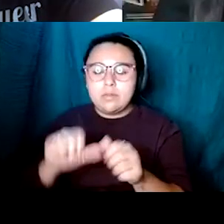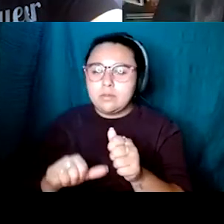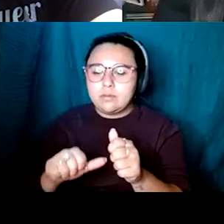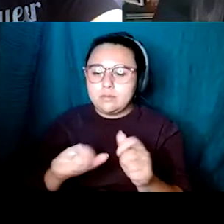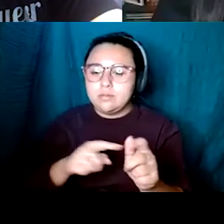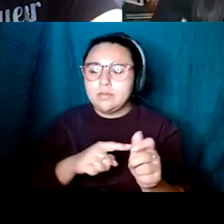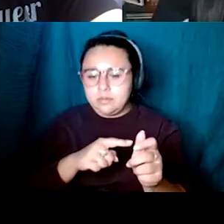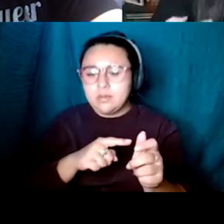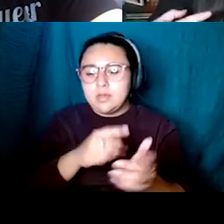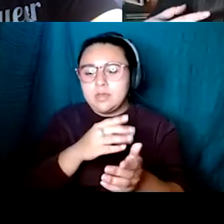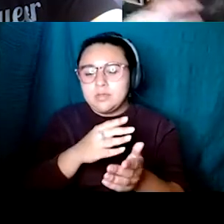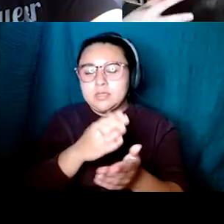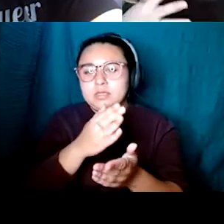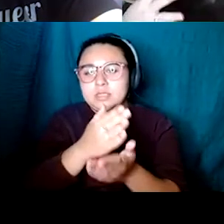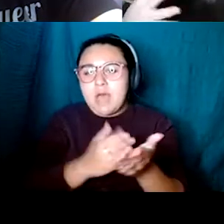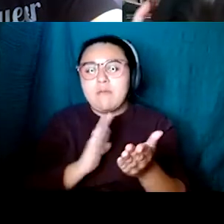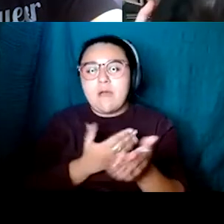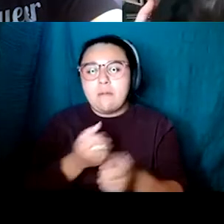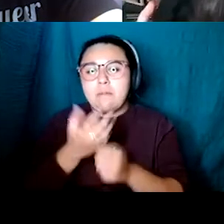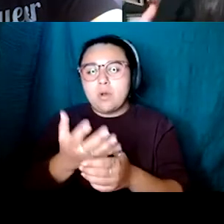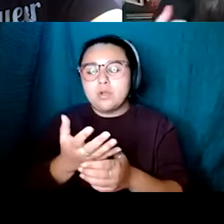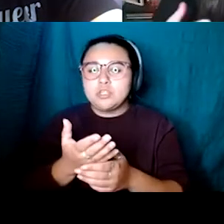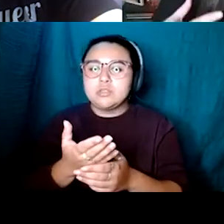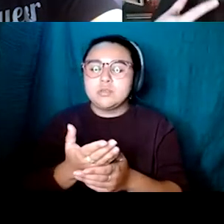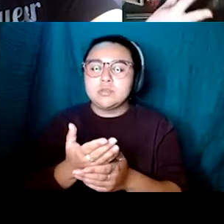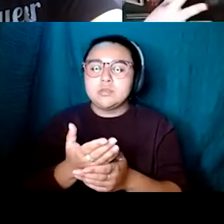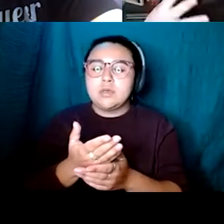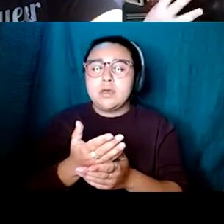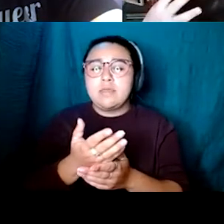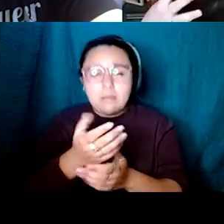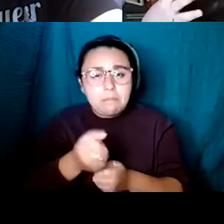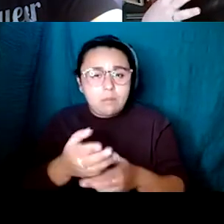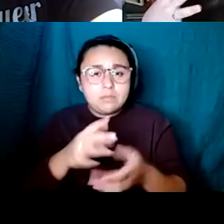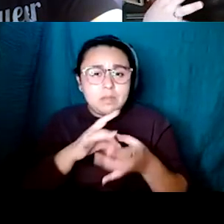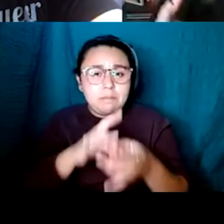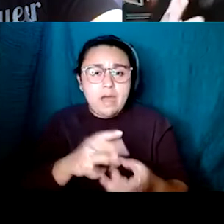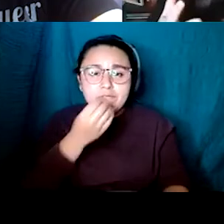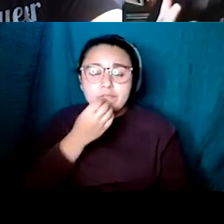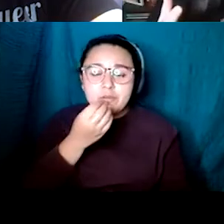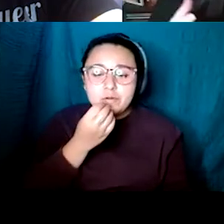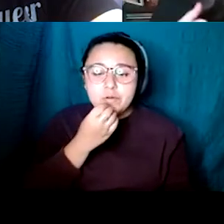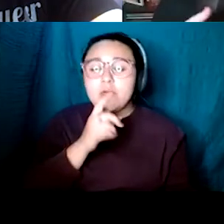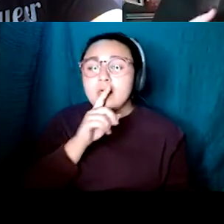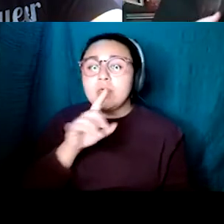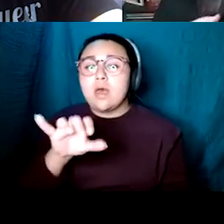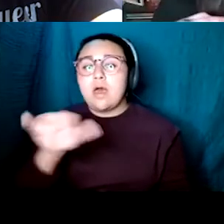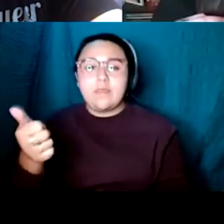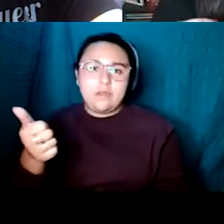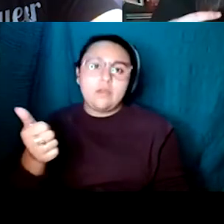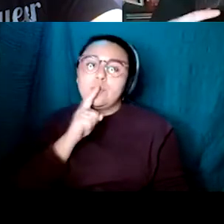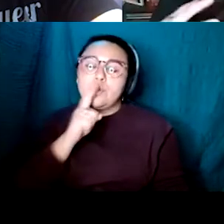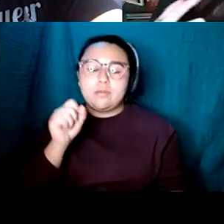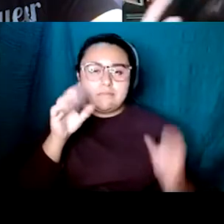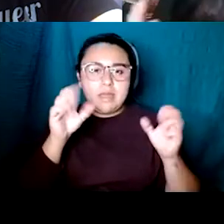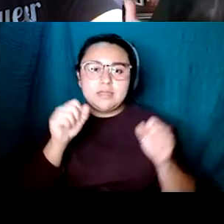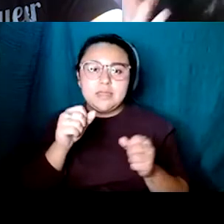our poetry pieces, pieces about food. And there's this also incredibly wonderful piece from one of our